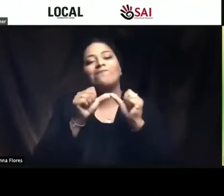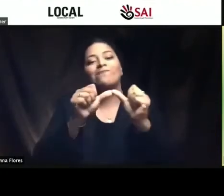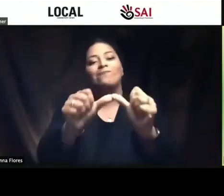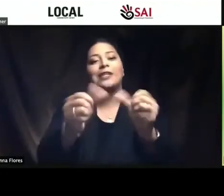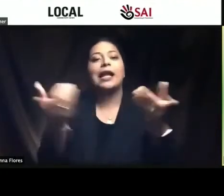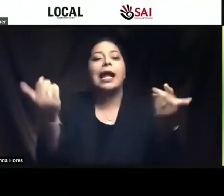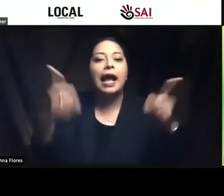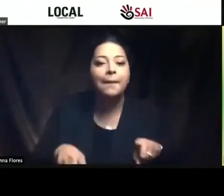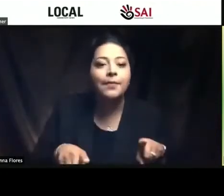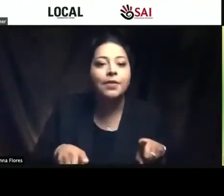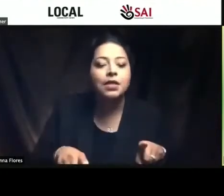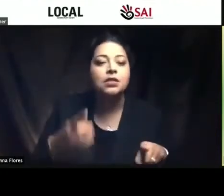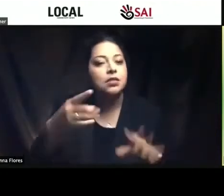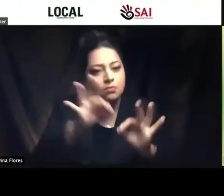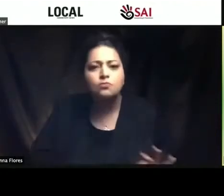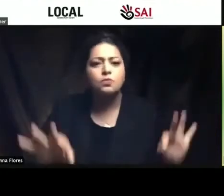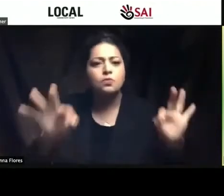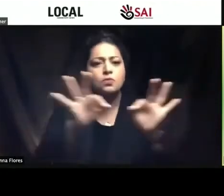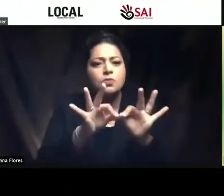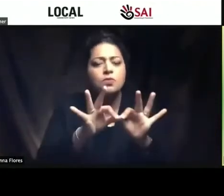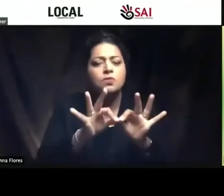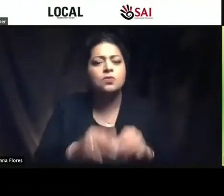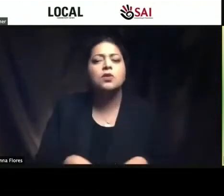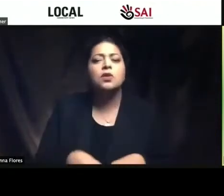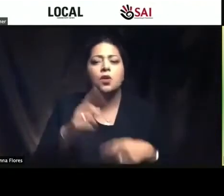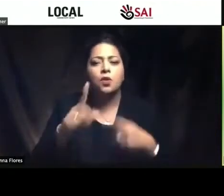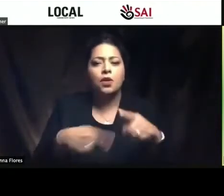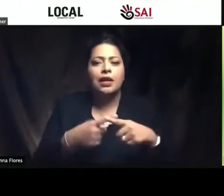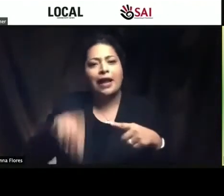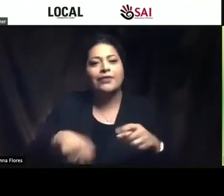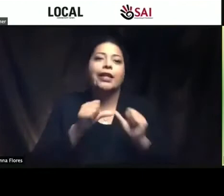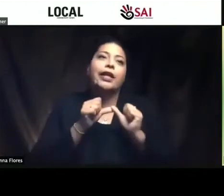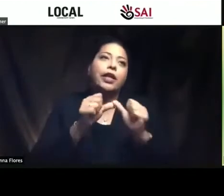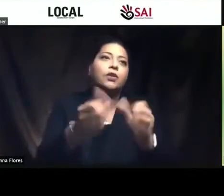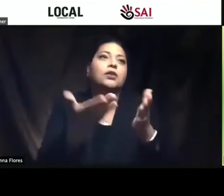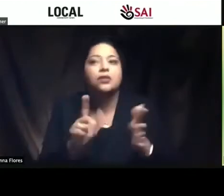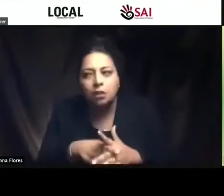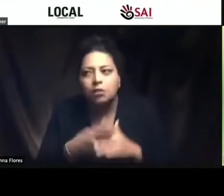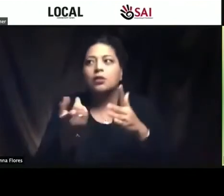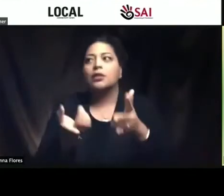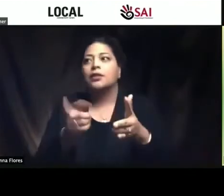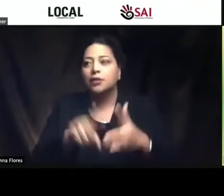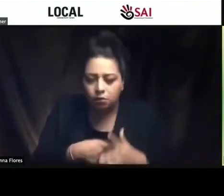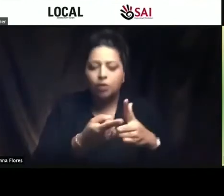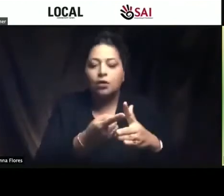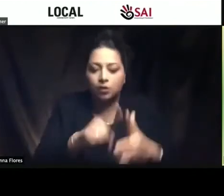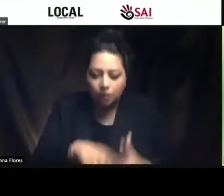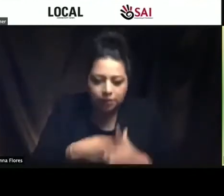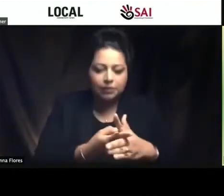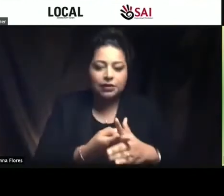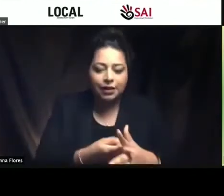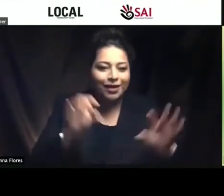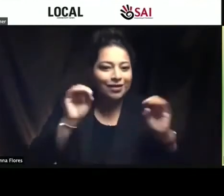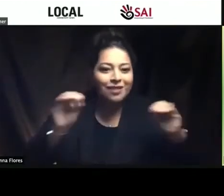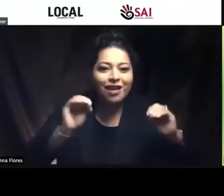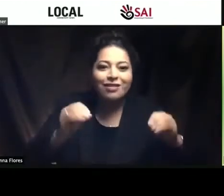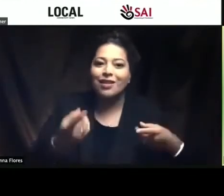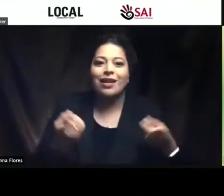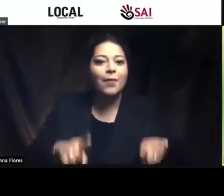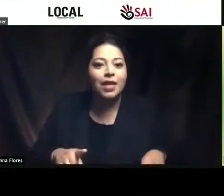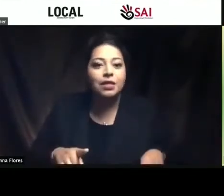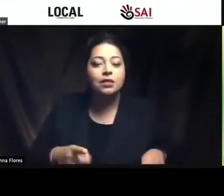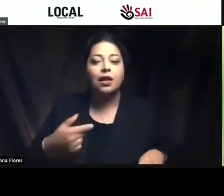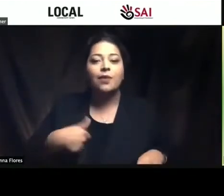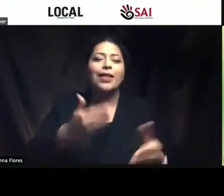We have seen the revolving door of what it looks like when we have to continue to start over, and we get nothing done in our community. I